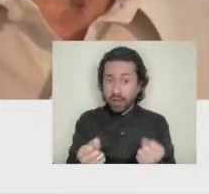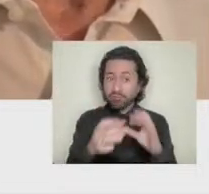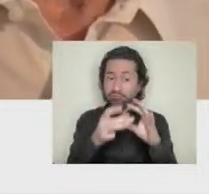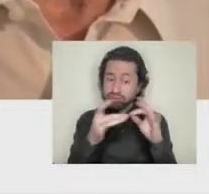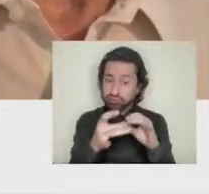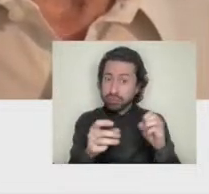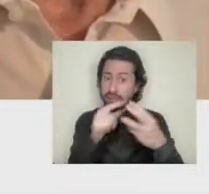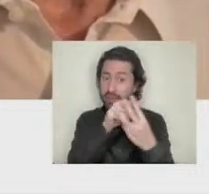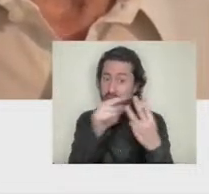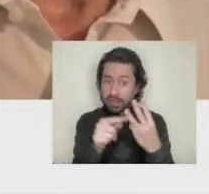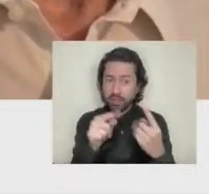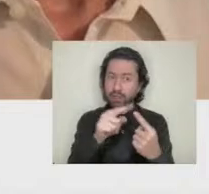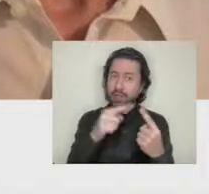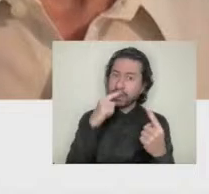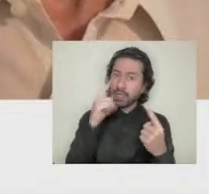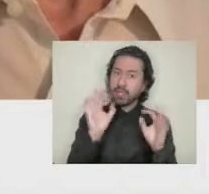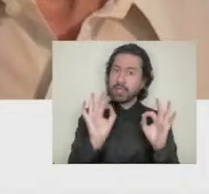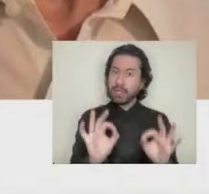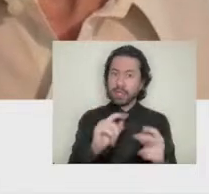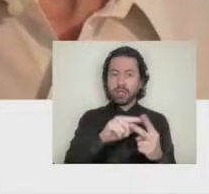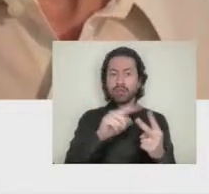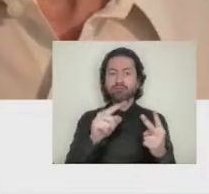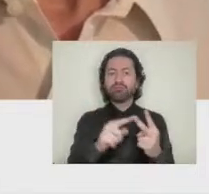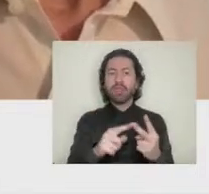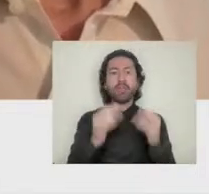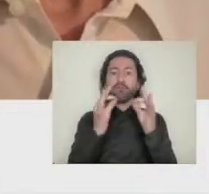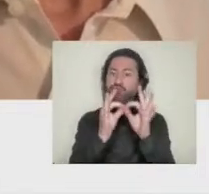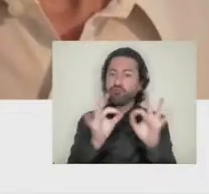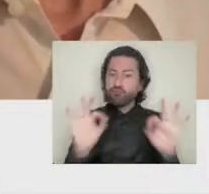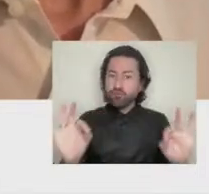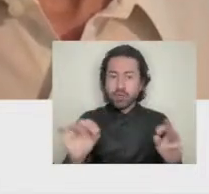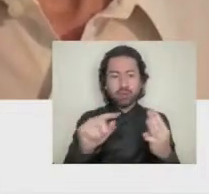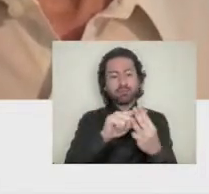hope. Let me talk about that.